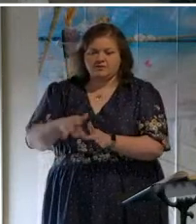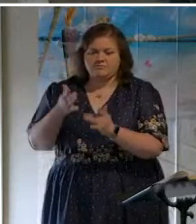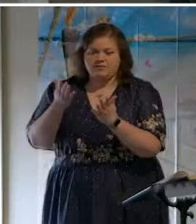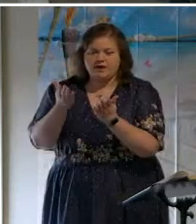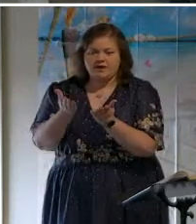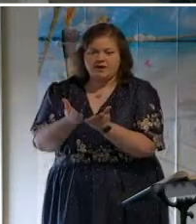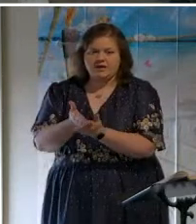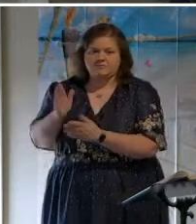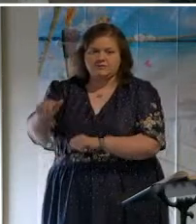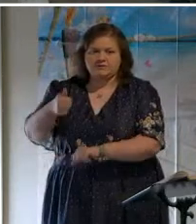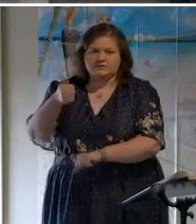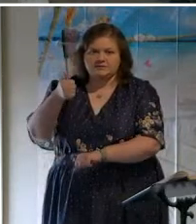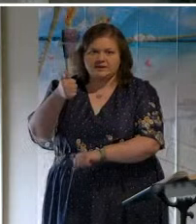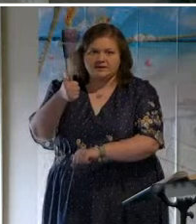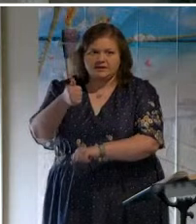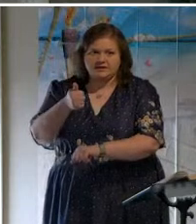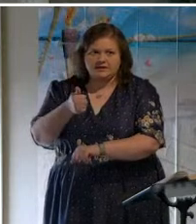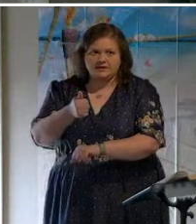Bible